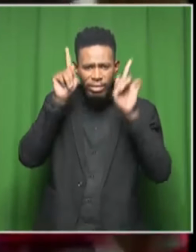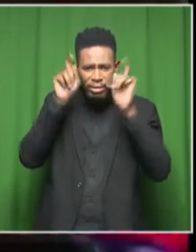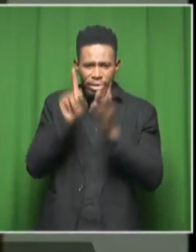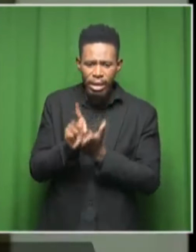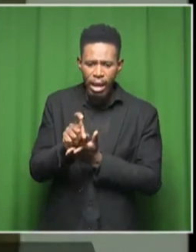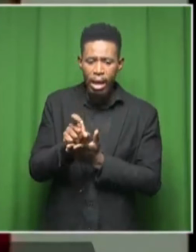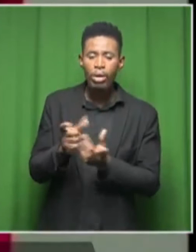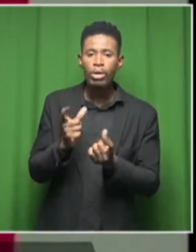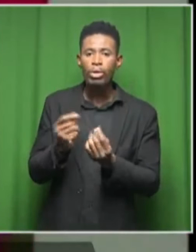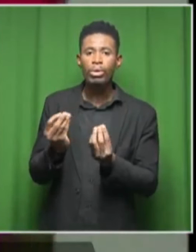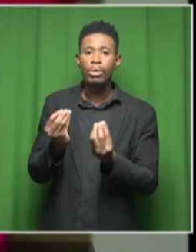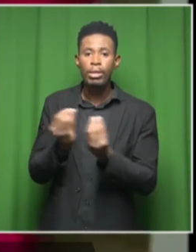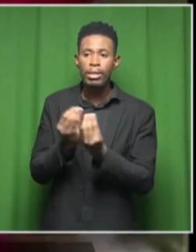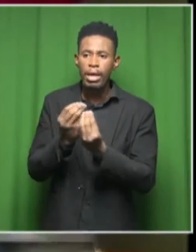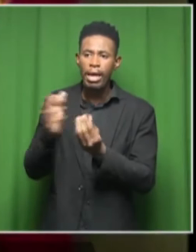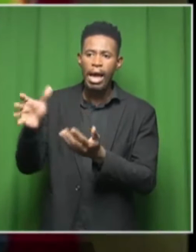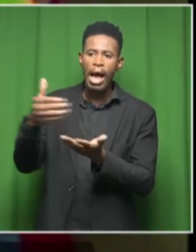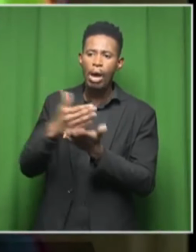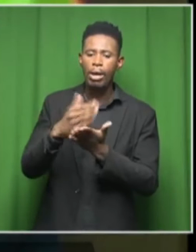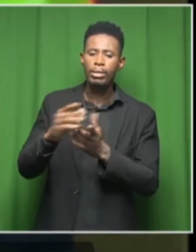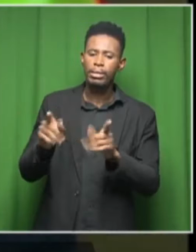their property in the process.